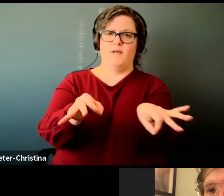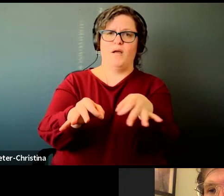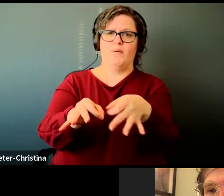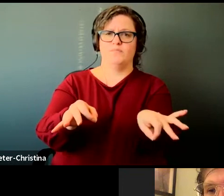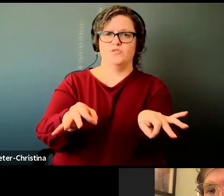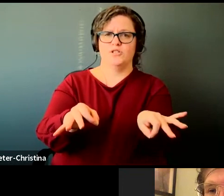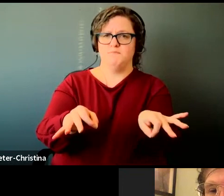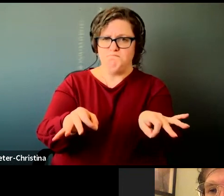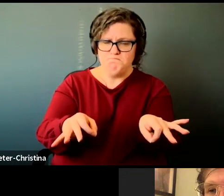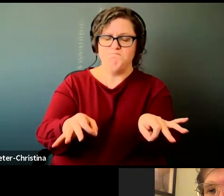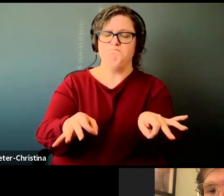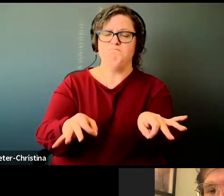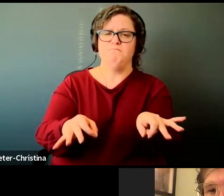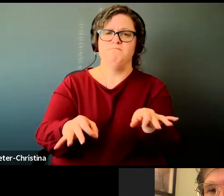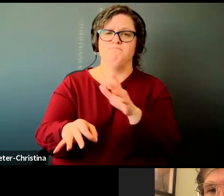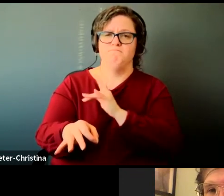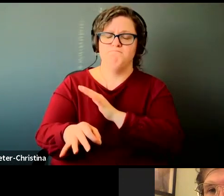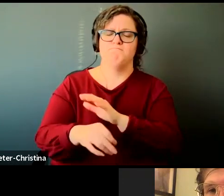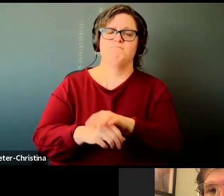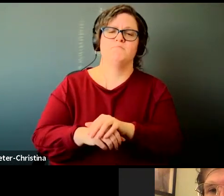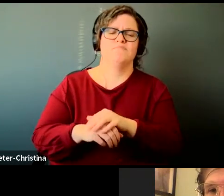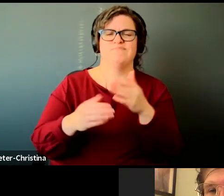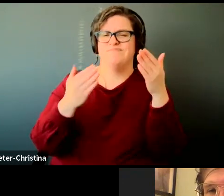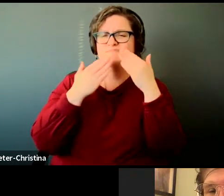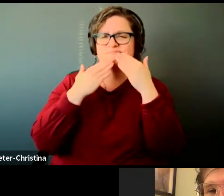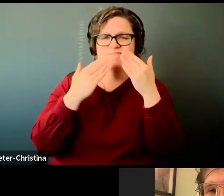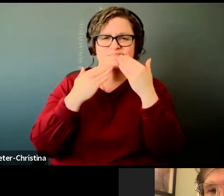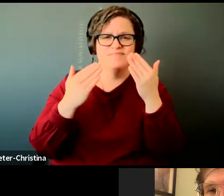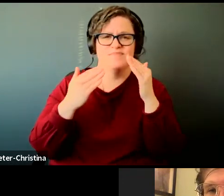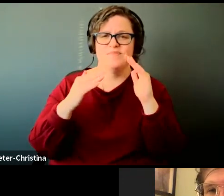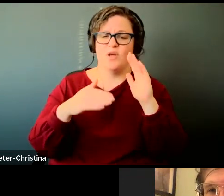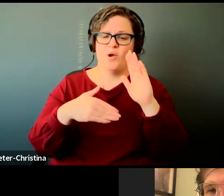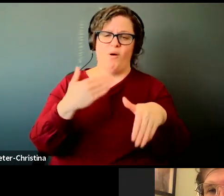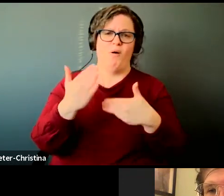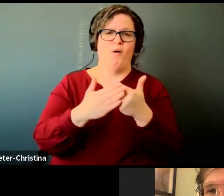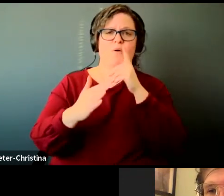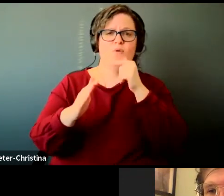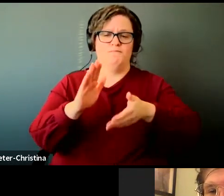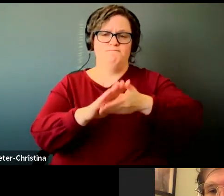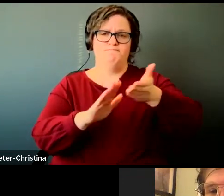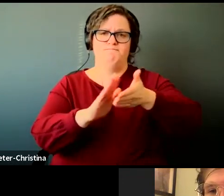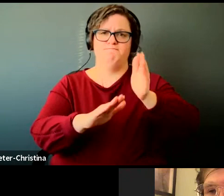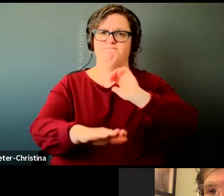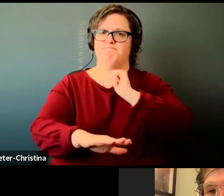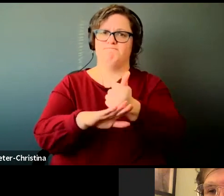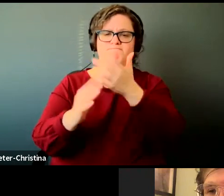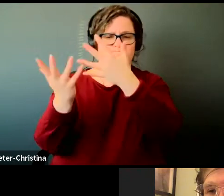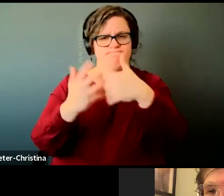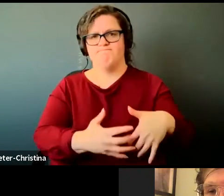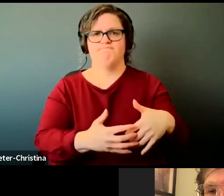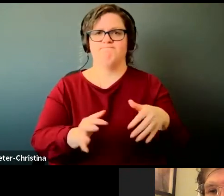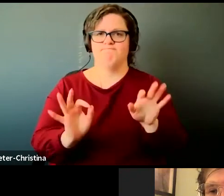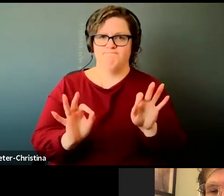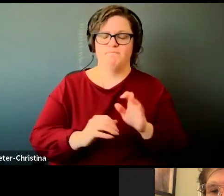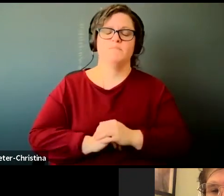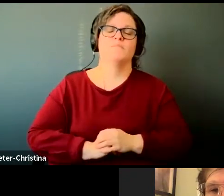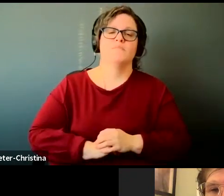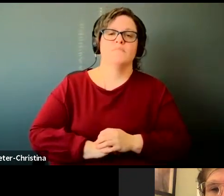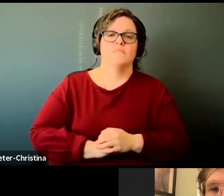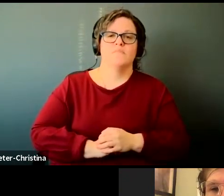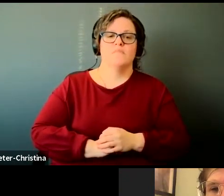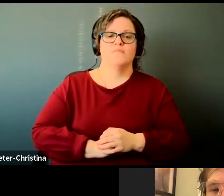thank you to everyone for making this event happen in this way. So what I'm going to do